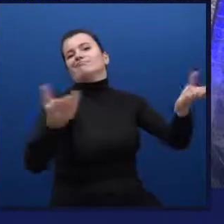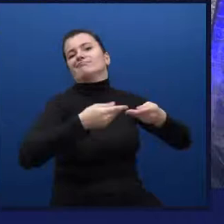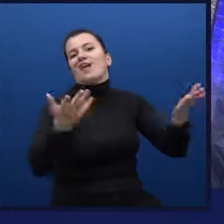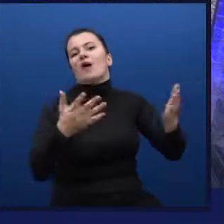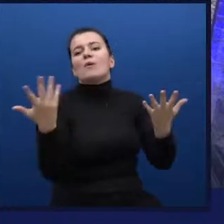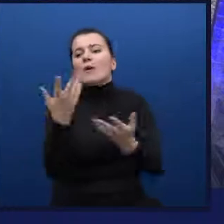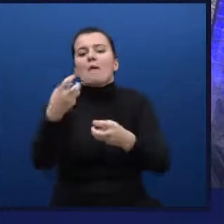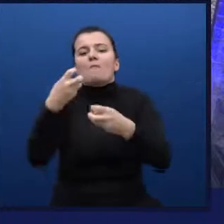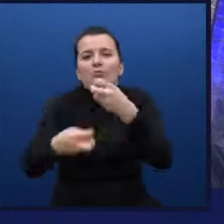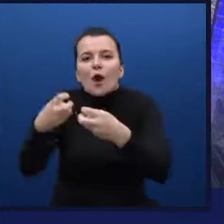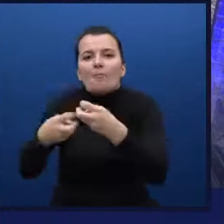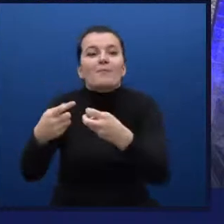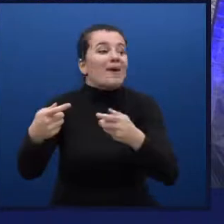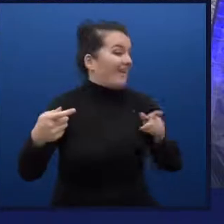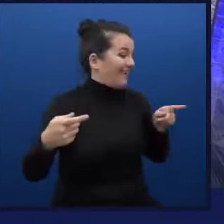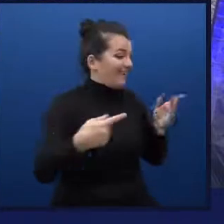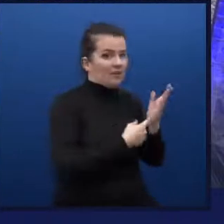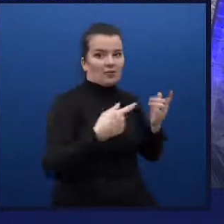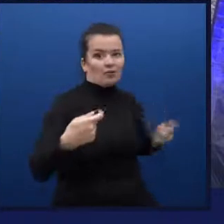Yeah. So,